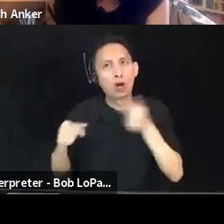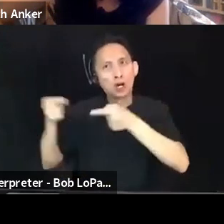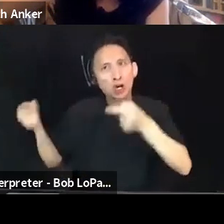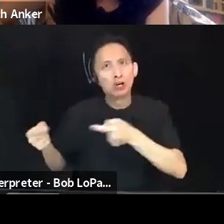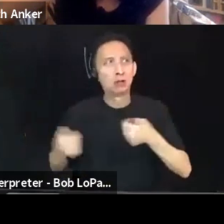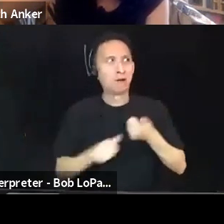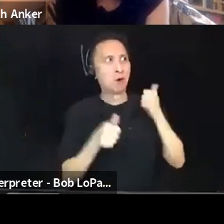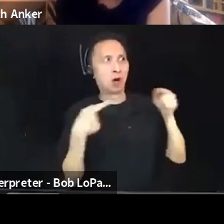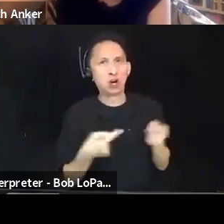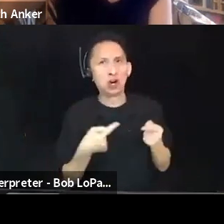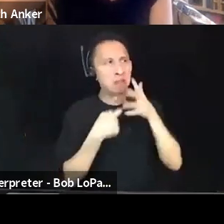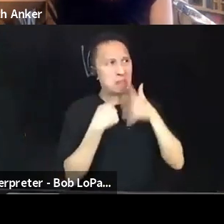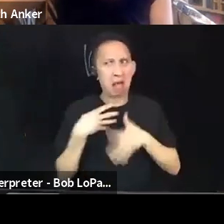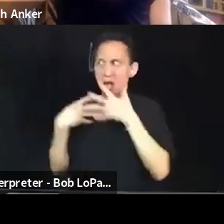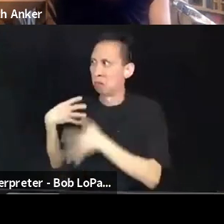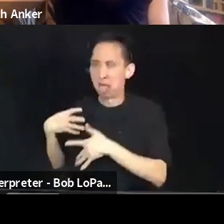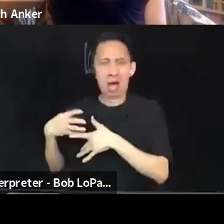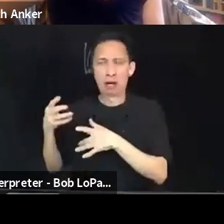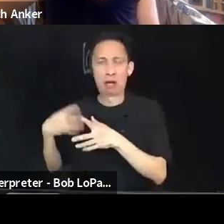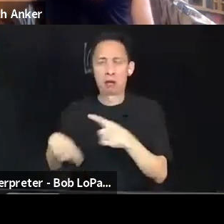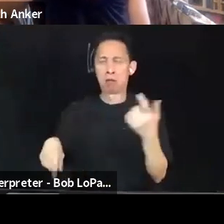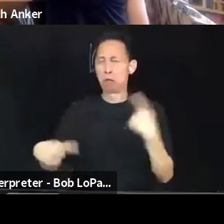among those of the same stock.